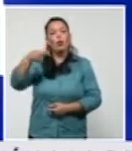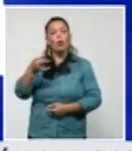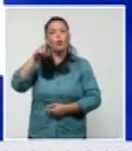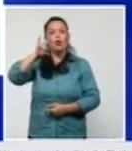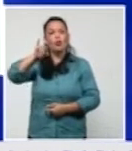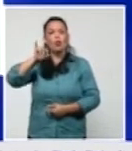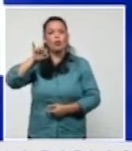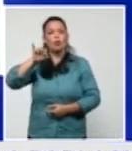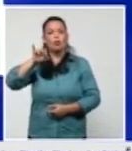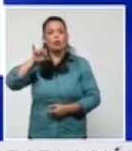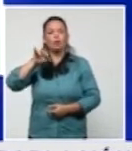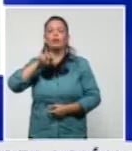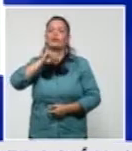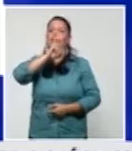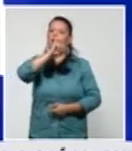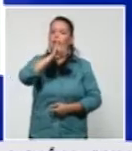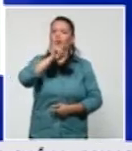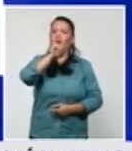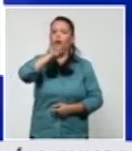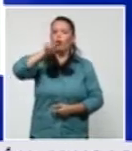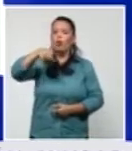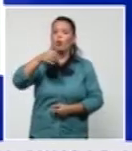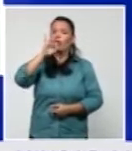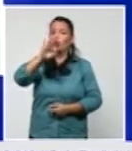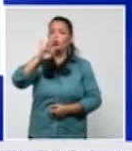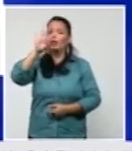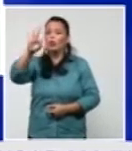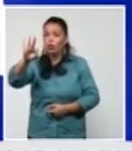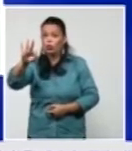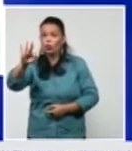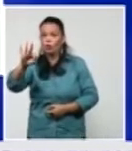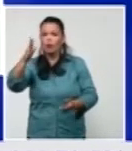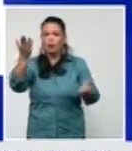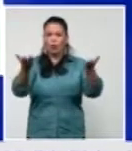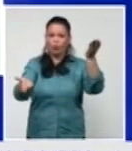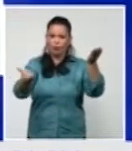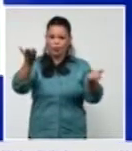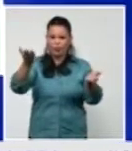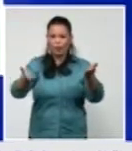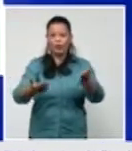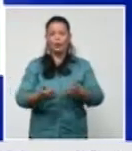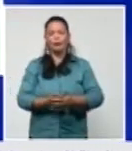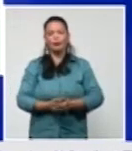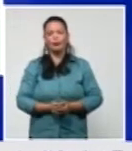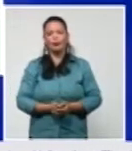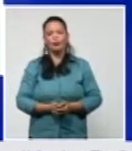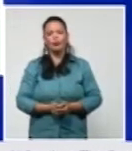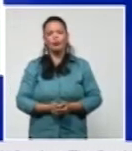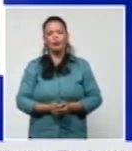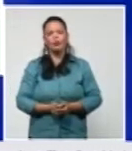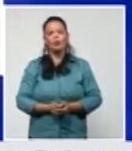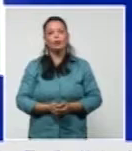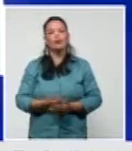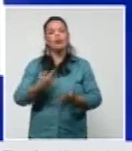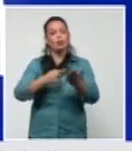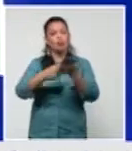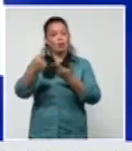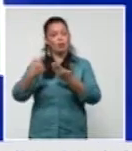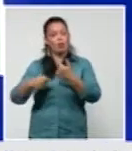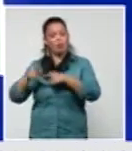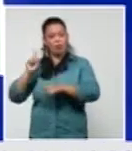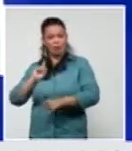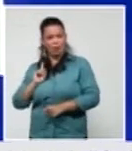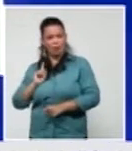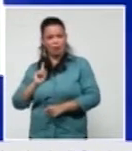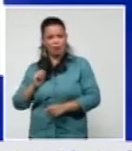Altamisa 8.35, Havana with a rate of 0.70, Camagüey 0.26,